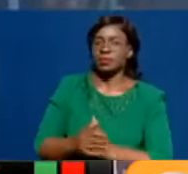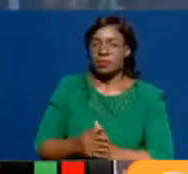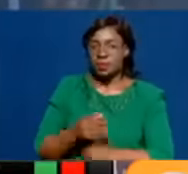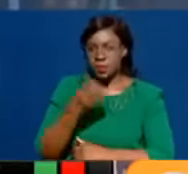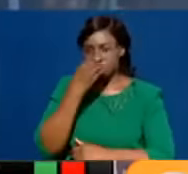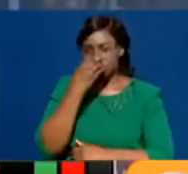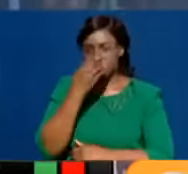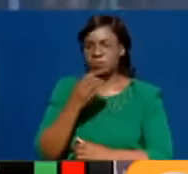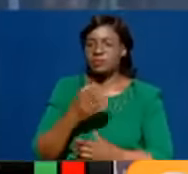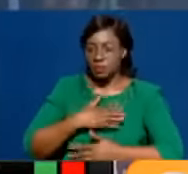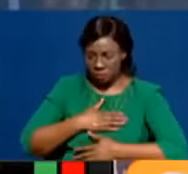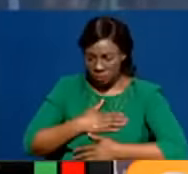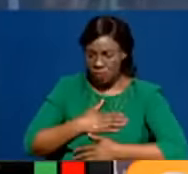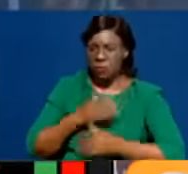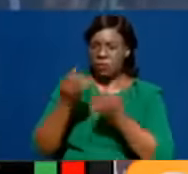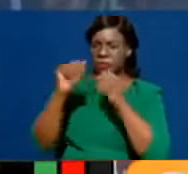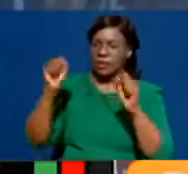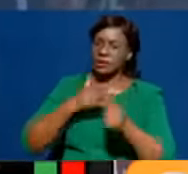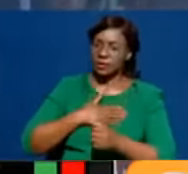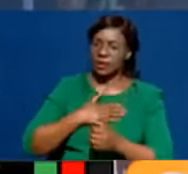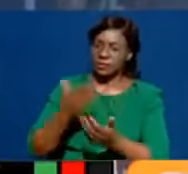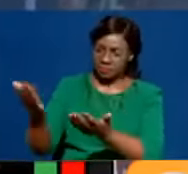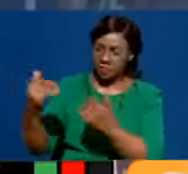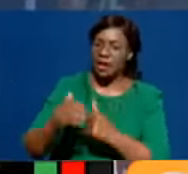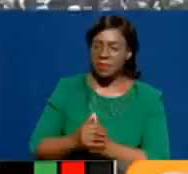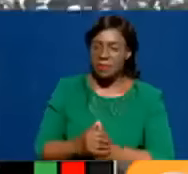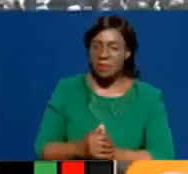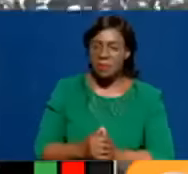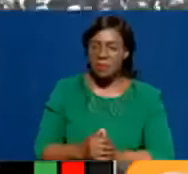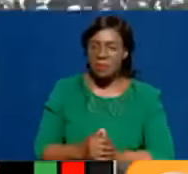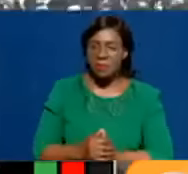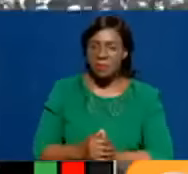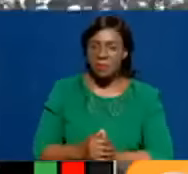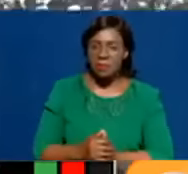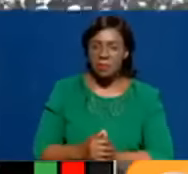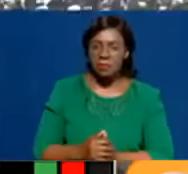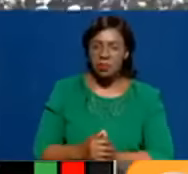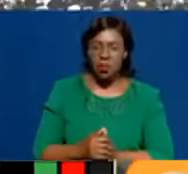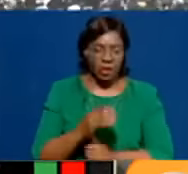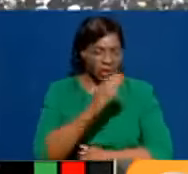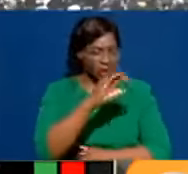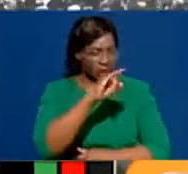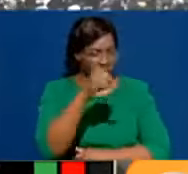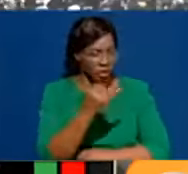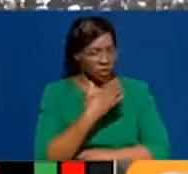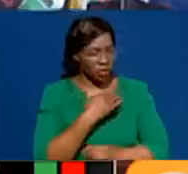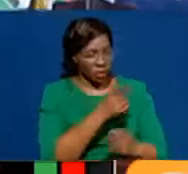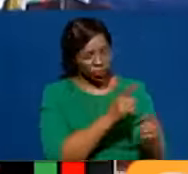Excellency the President, please, for the presentation of the certificate.